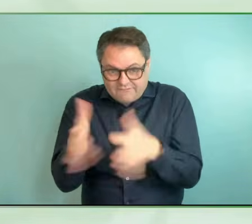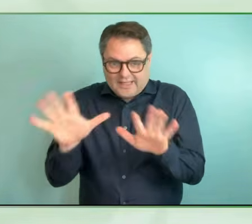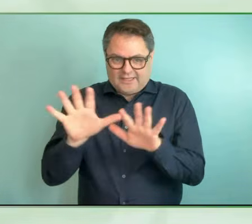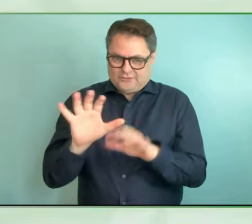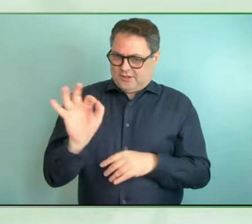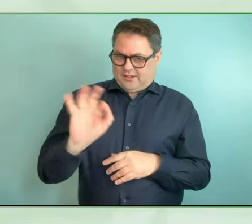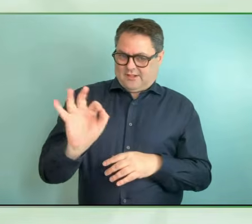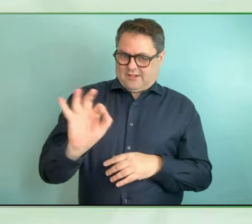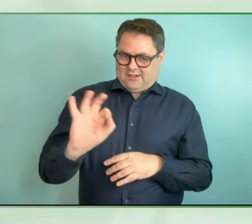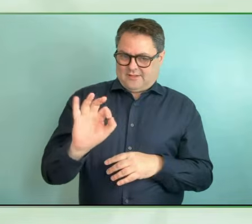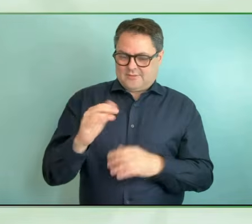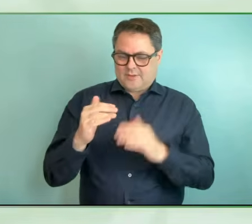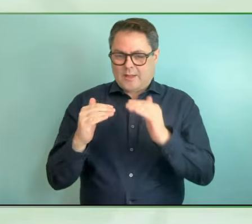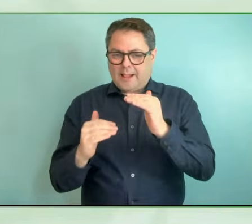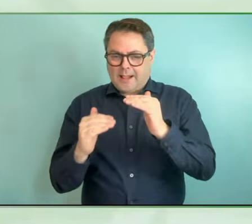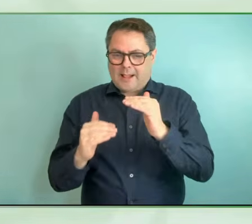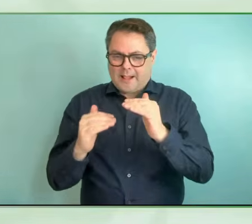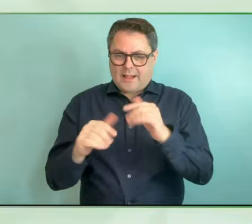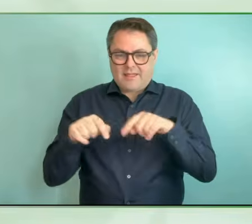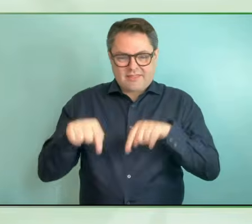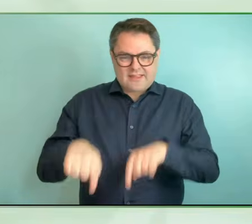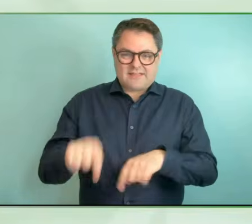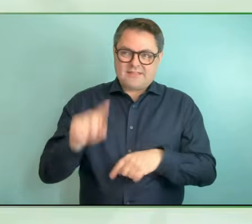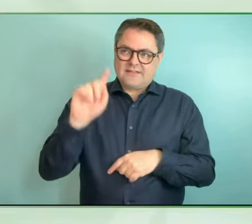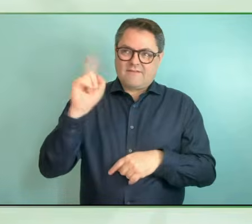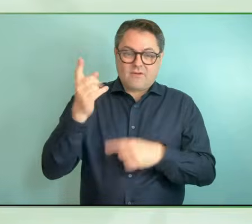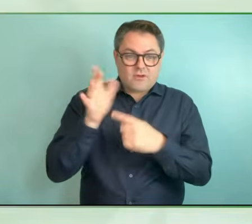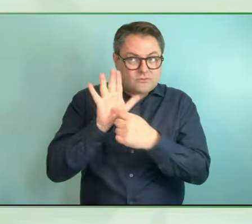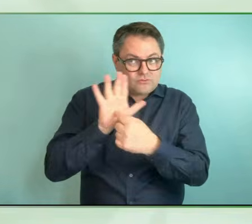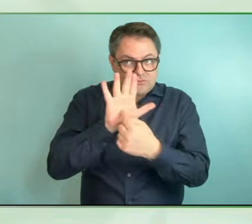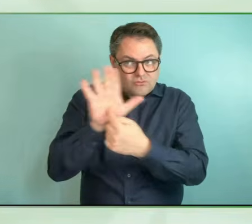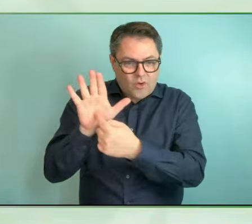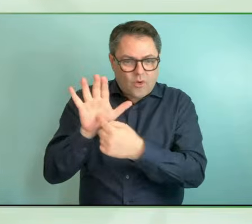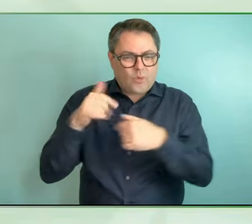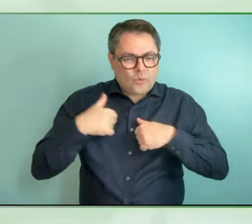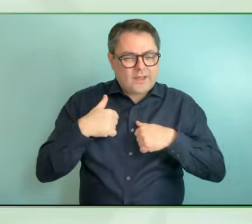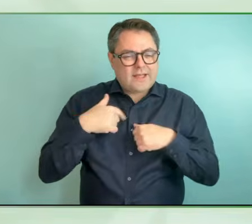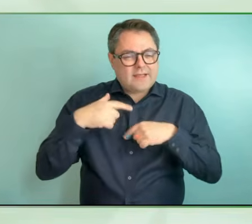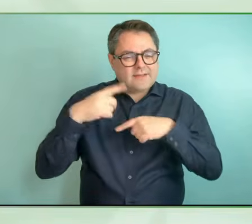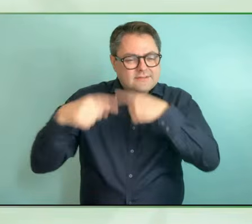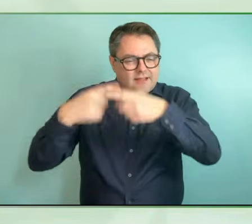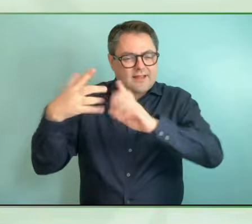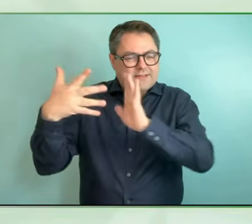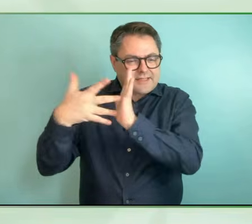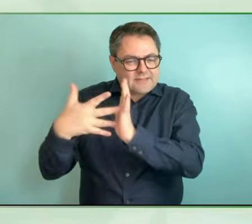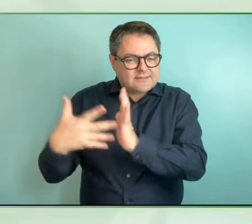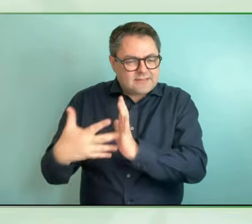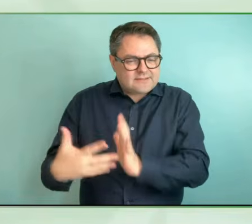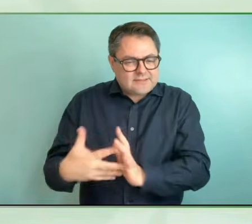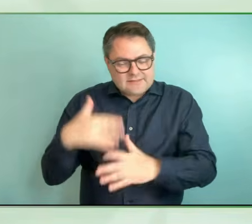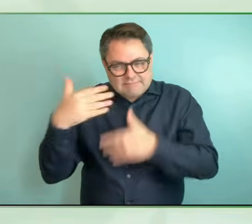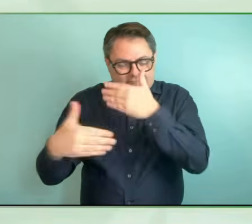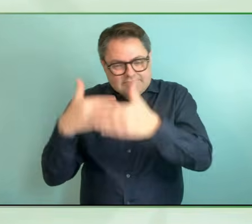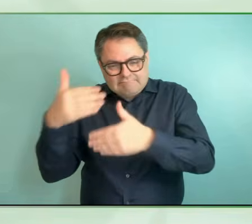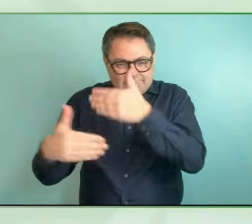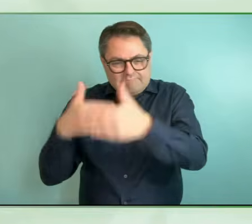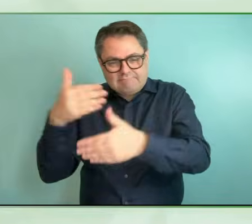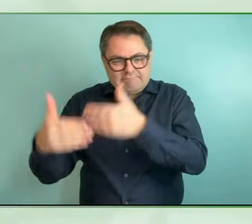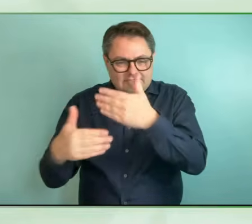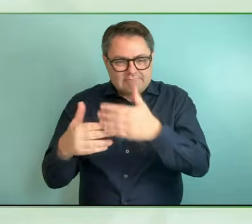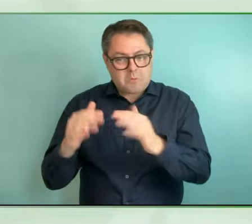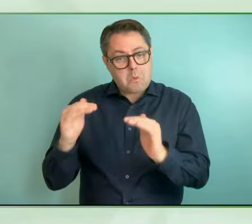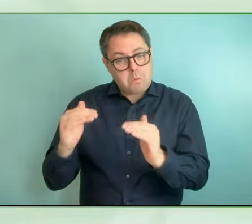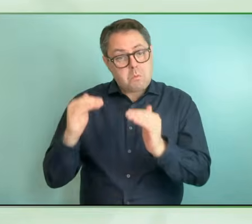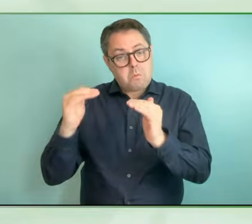show it before. This is one of the first occasions that we can actually go out and show you this. So we're going to do that